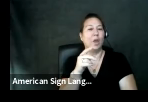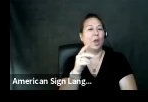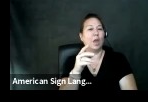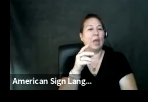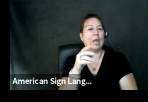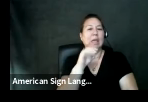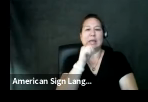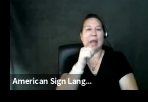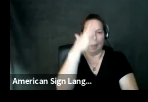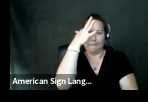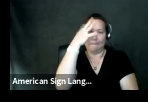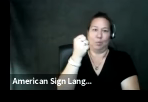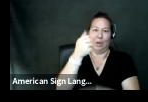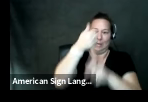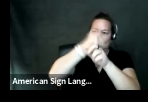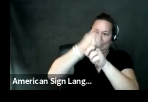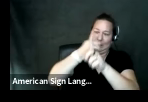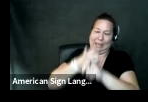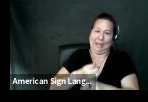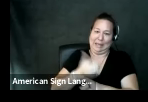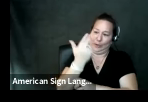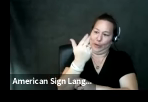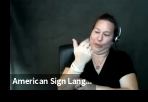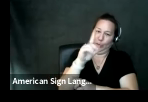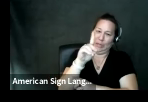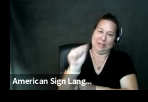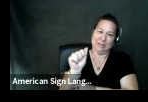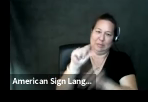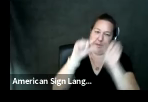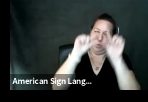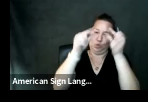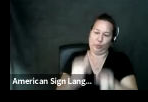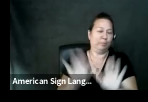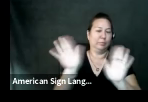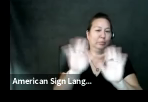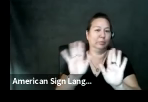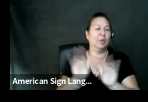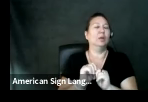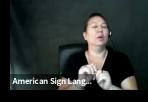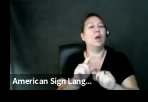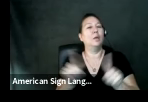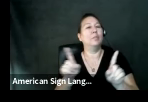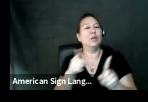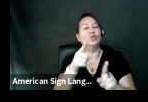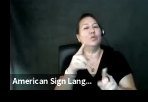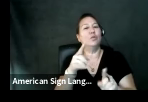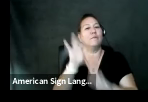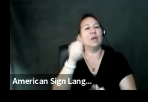not memorizing the acronyms or all the 13 disability categories. But if you ever find that you're in an IEP